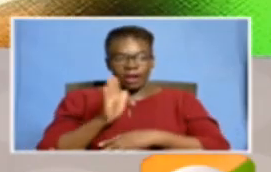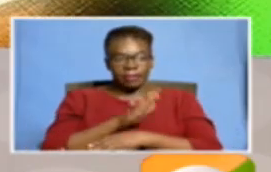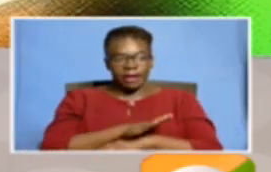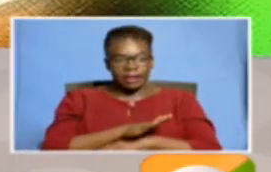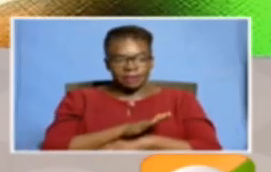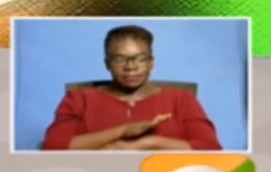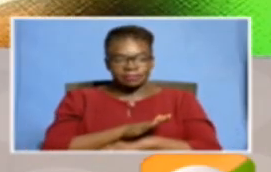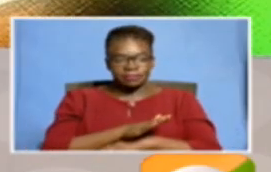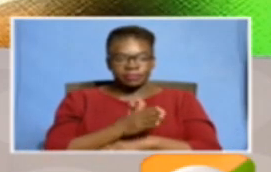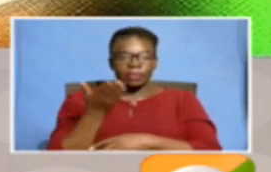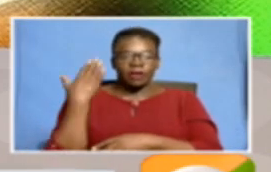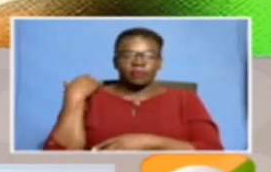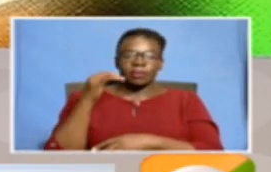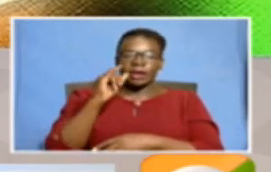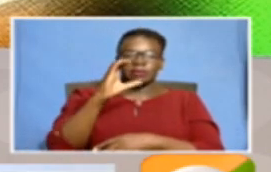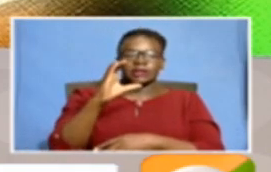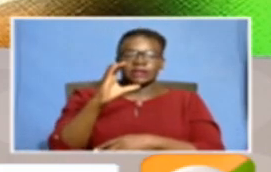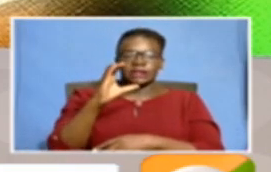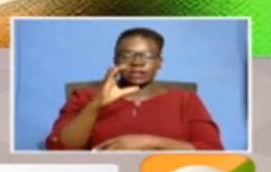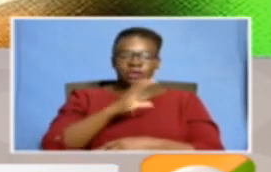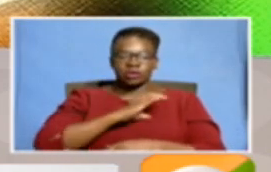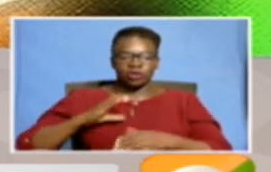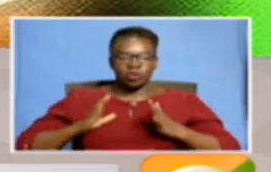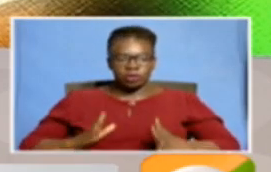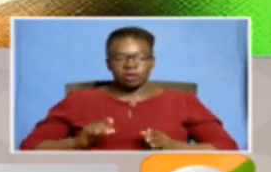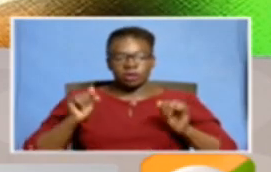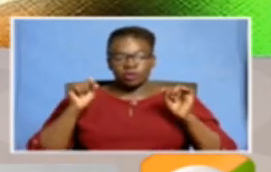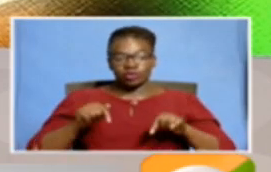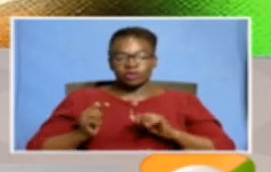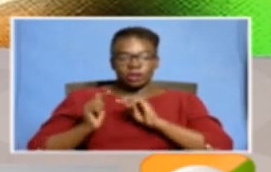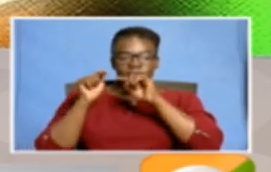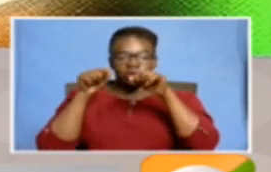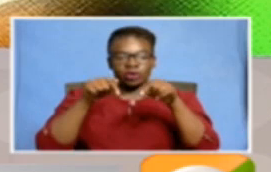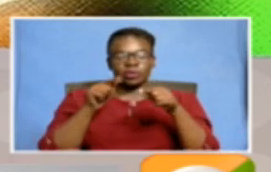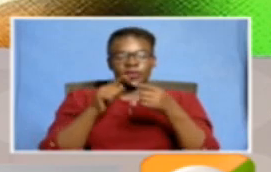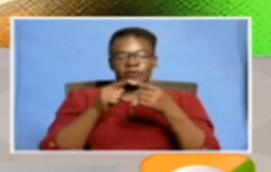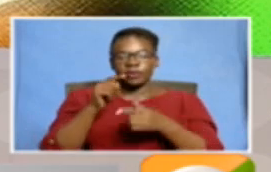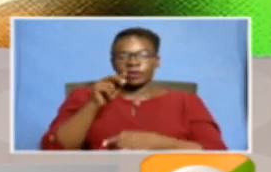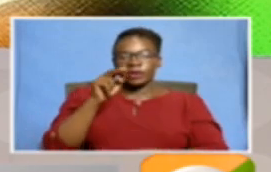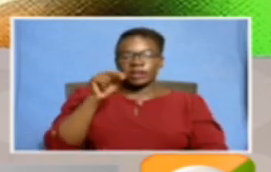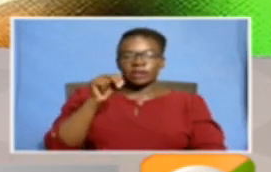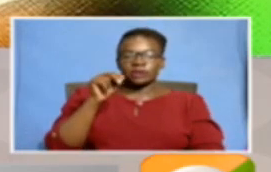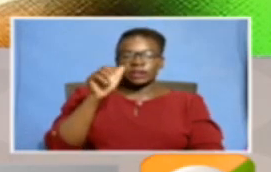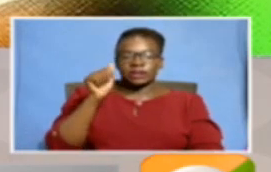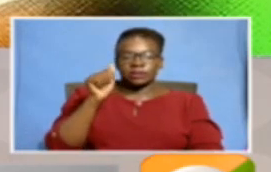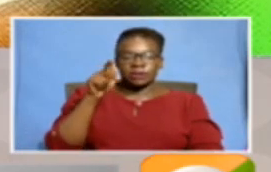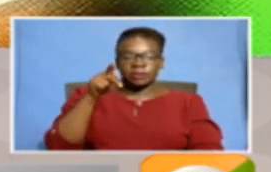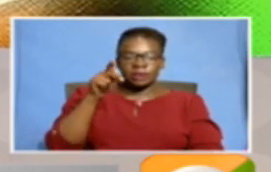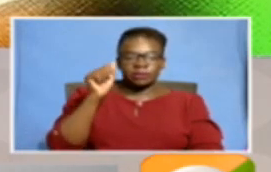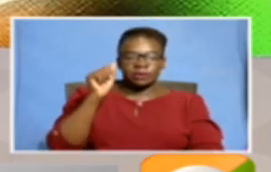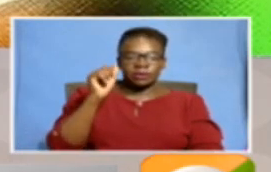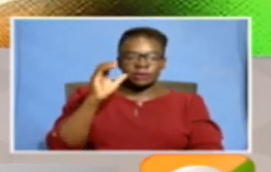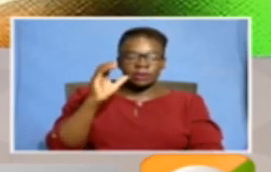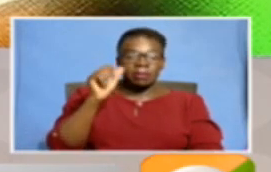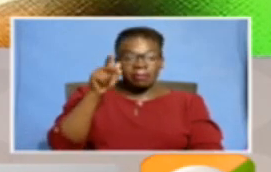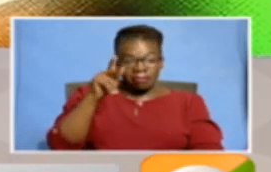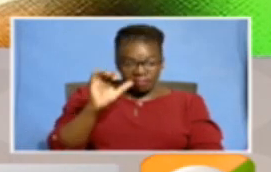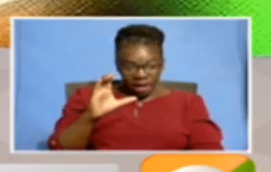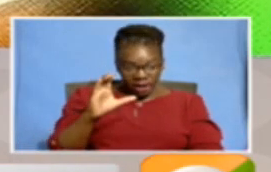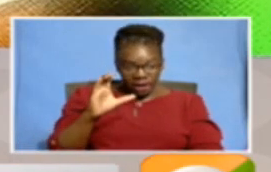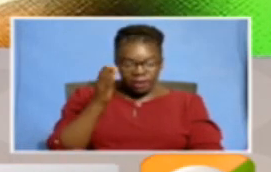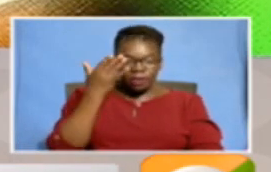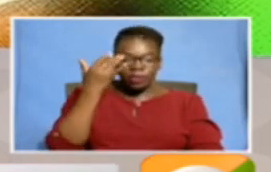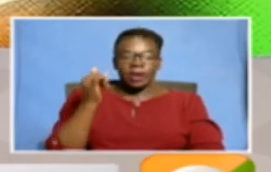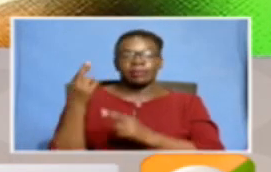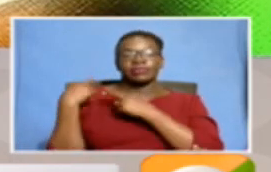Embattled former IEBC commissioners have today appeared before the National Assembly's Public Accounts Committee over the woes